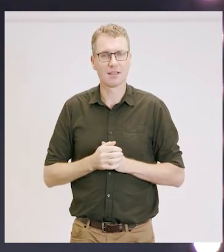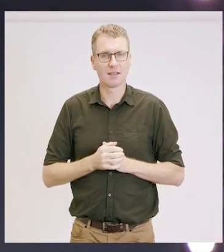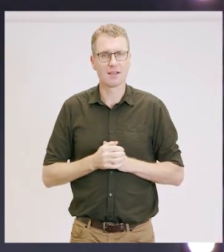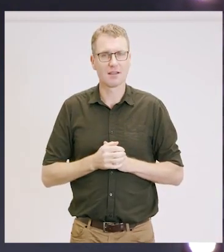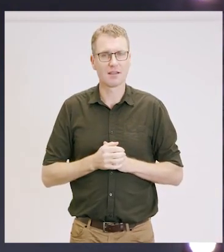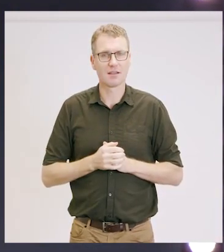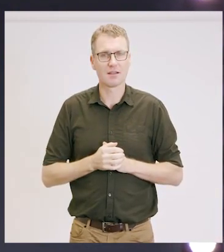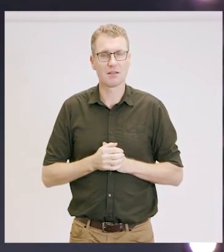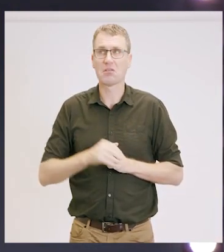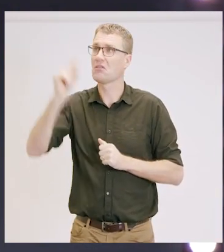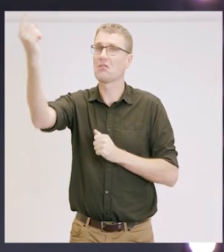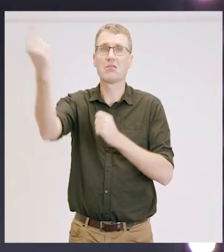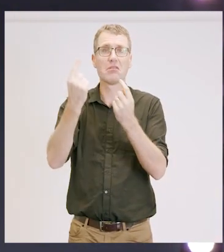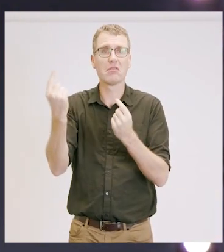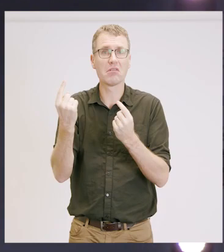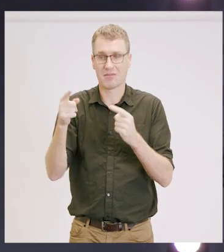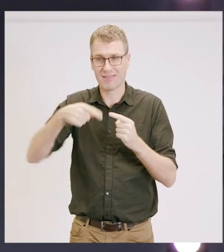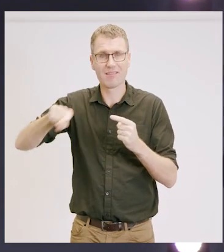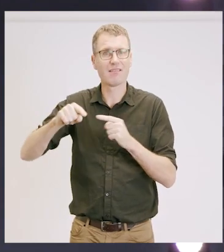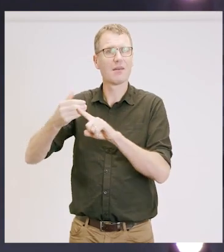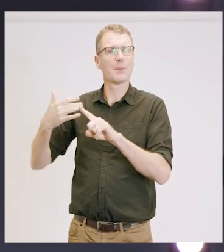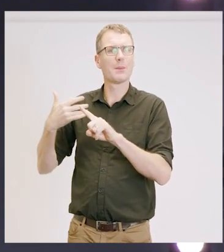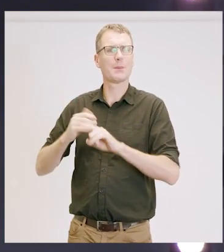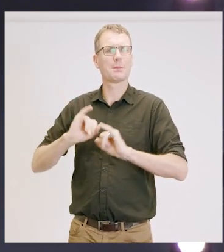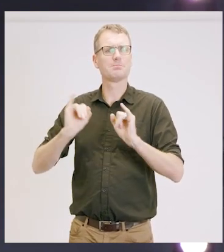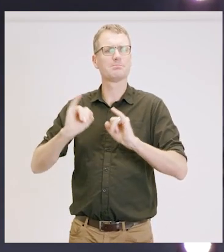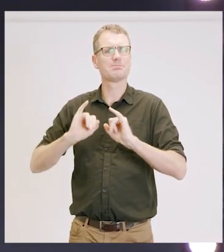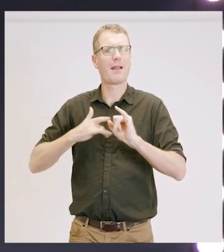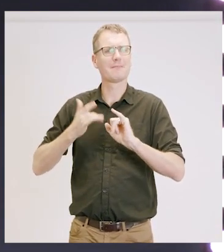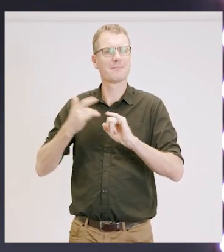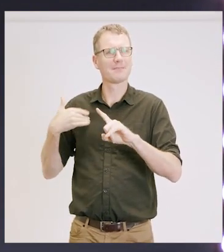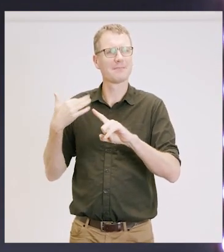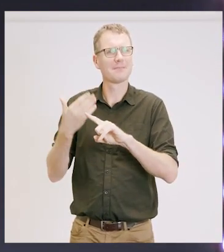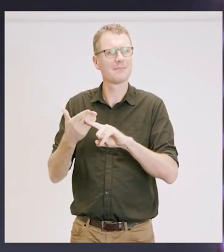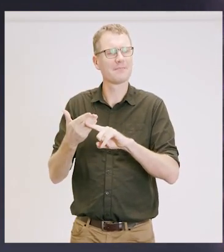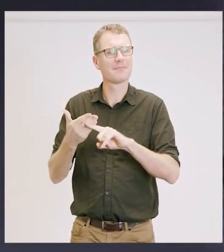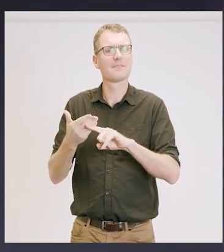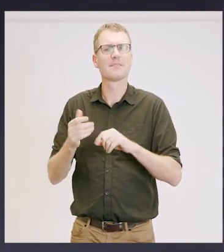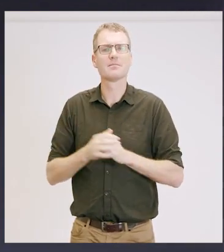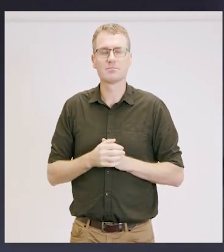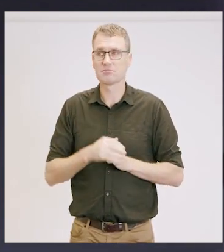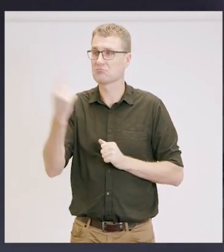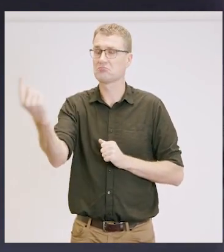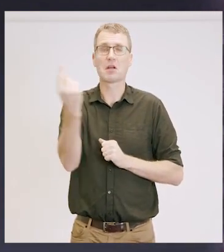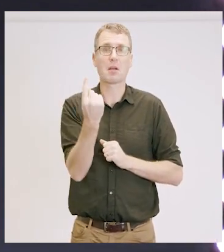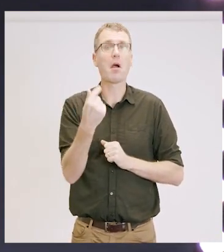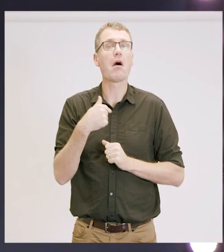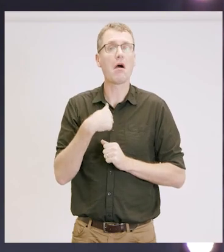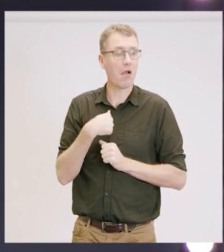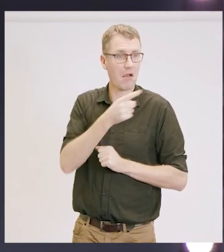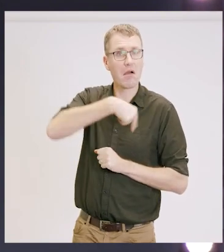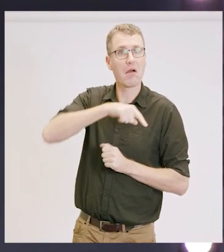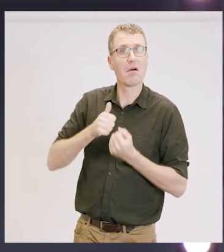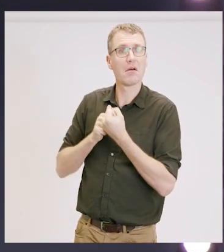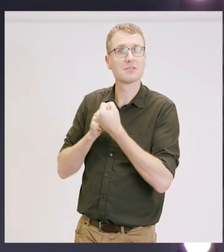come from troubled backgrounds and they come in here and they have been helped. We had a person that came a couple